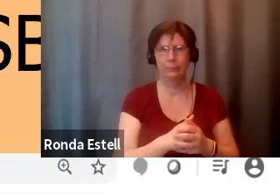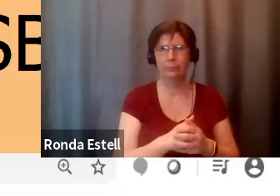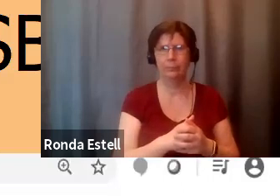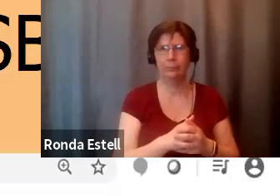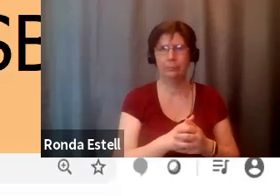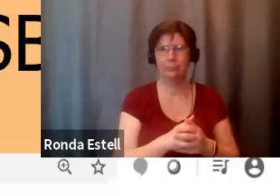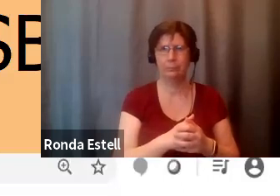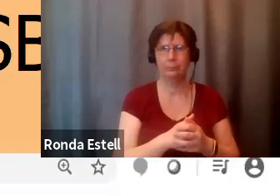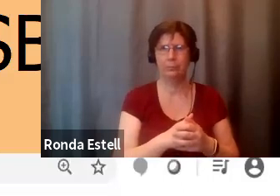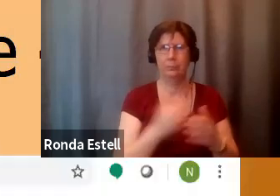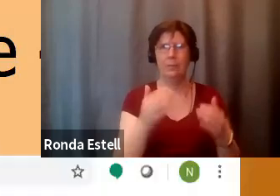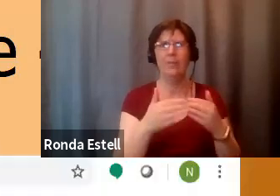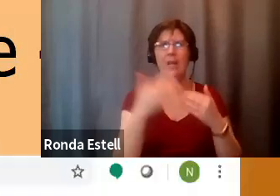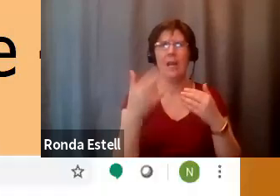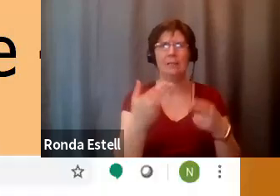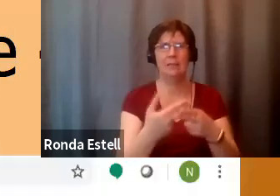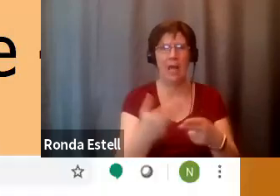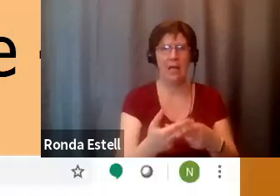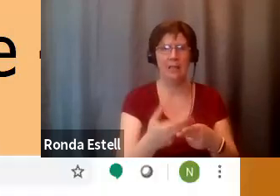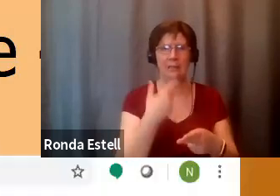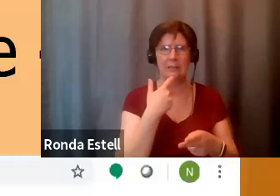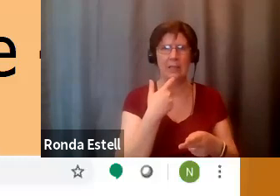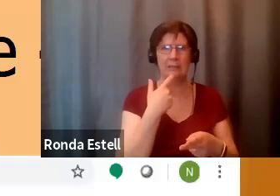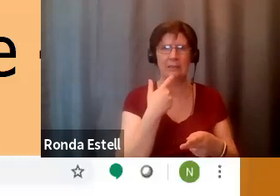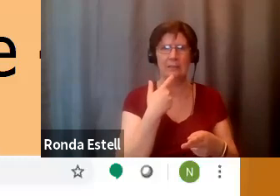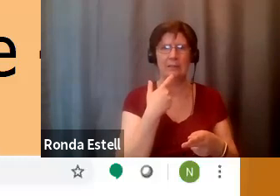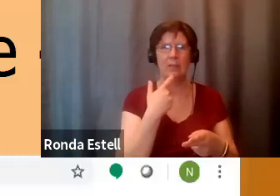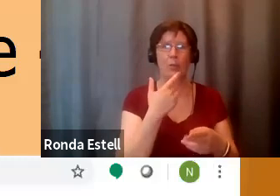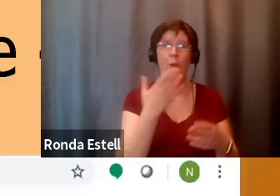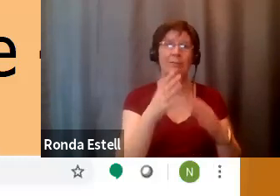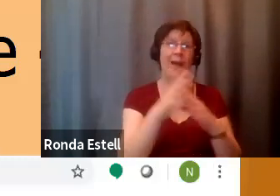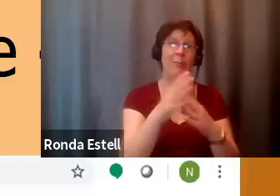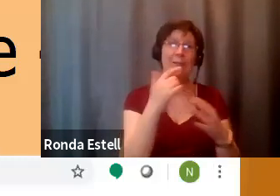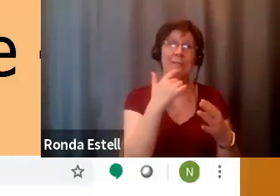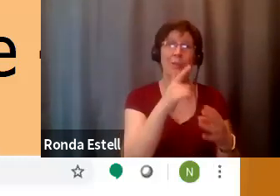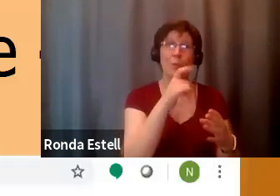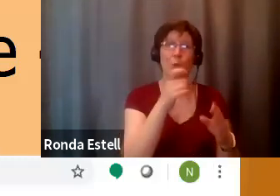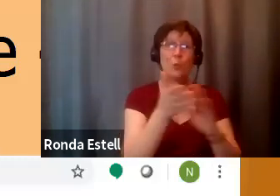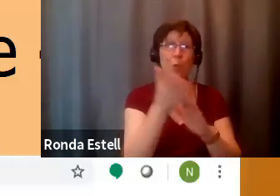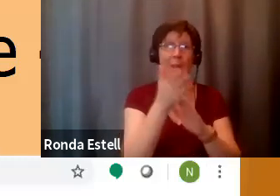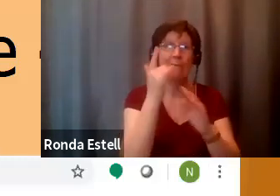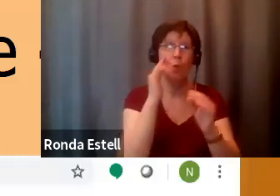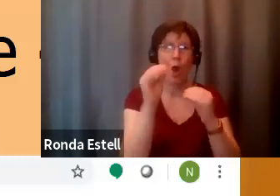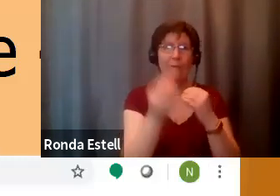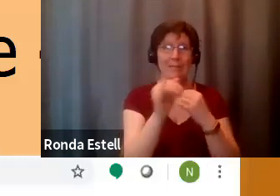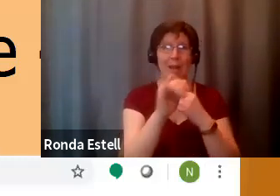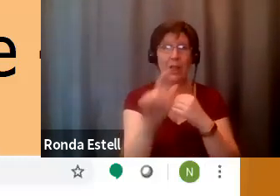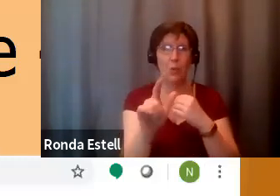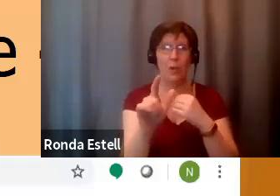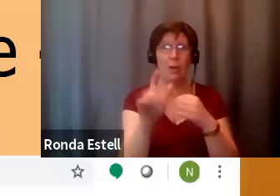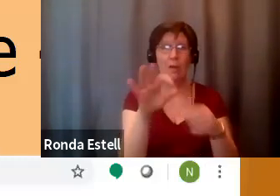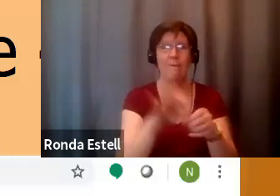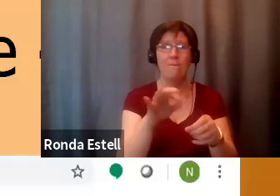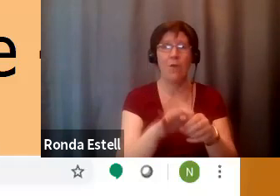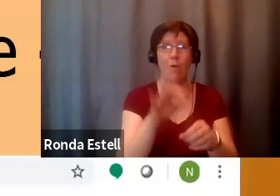Okay, next slide. It says well, at the very top it says, who's running for office in Illinois? Vote